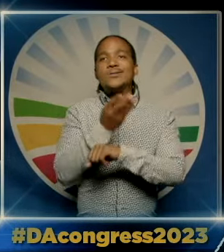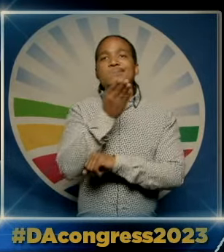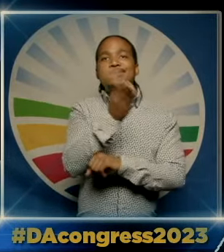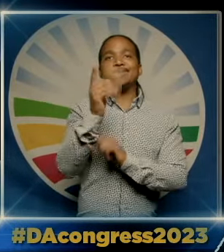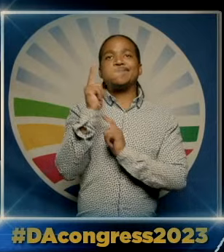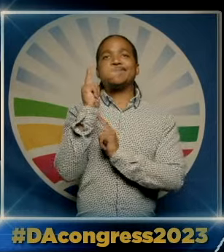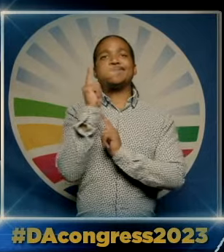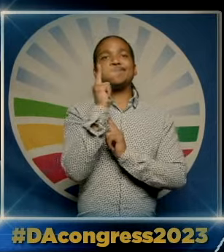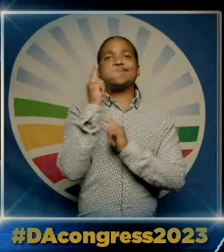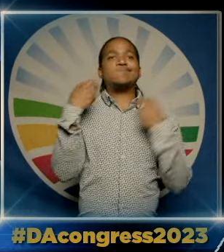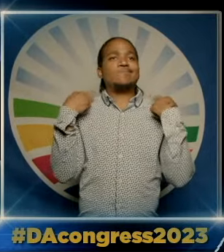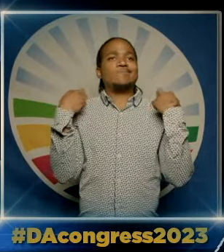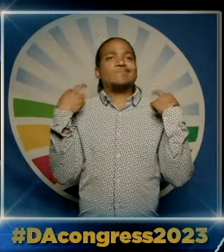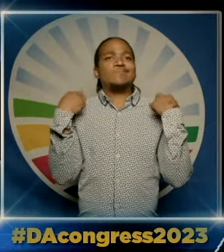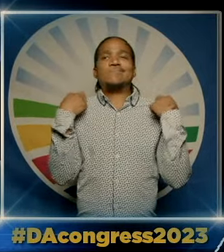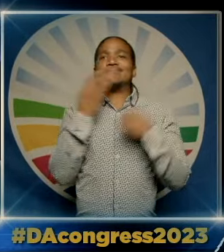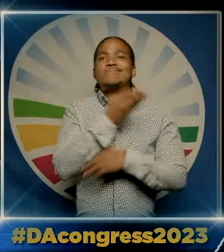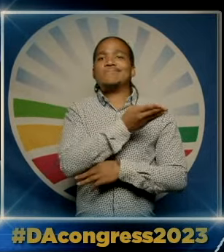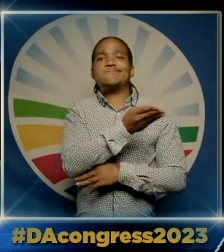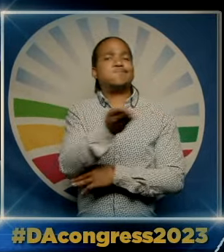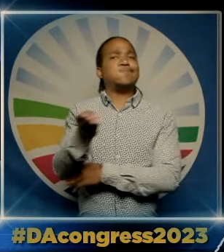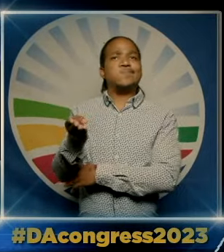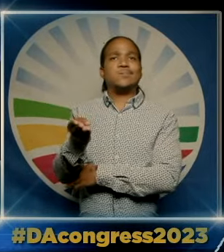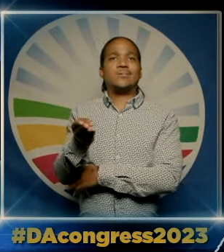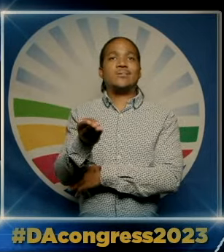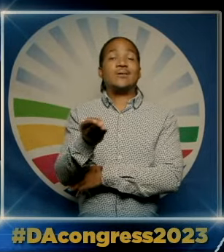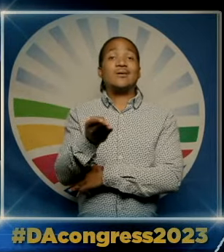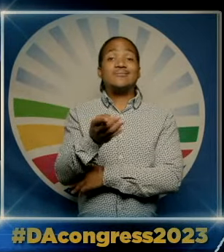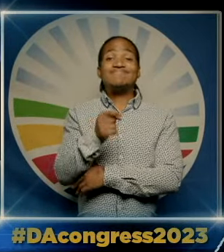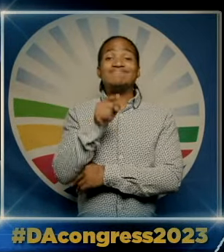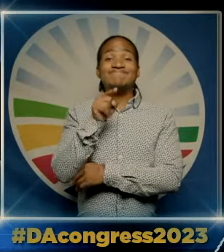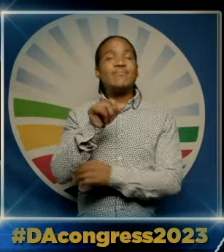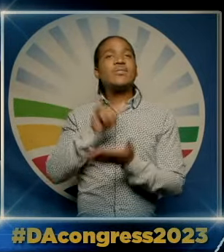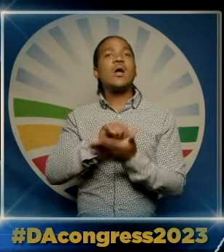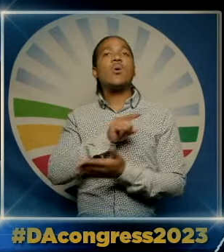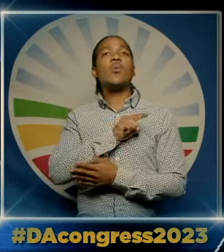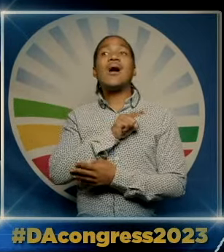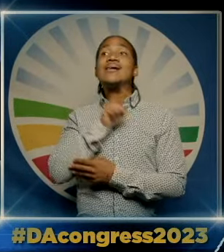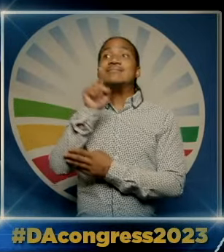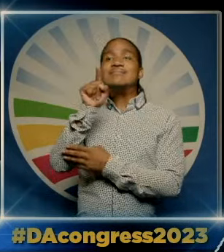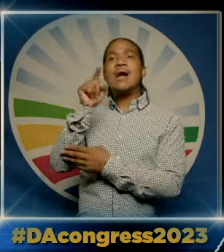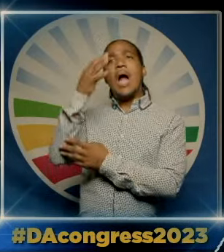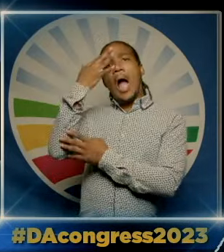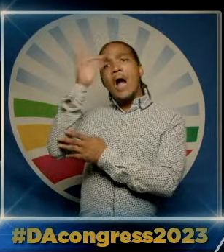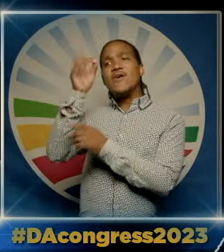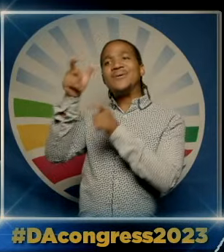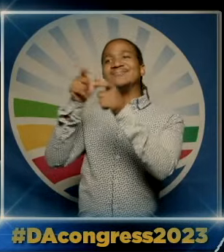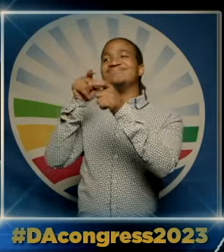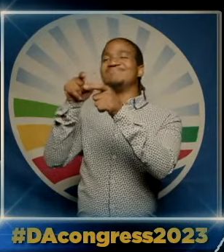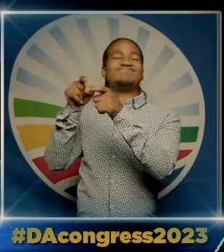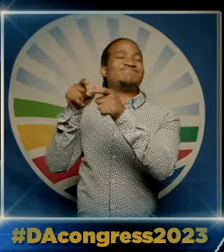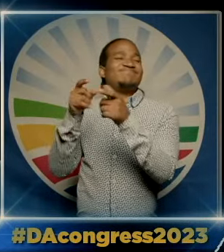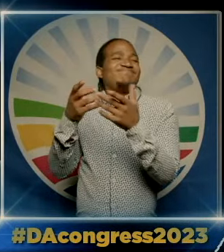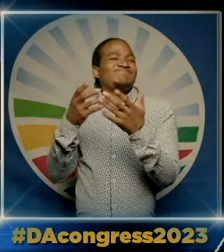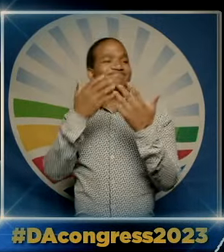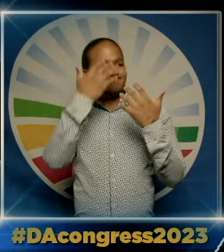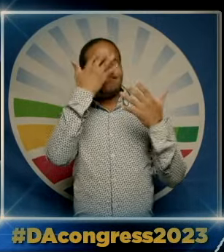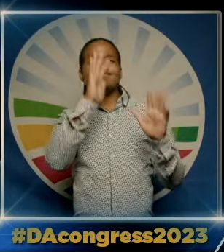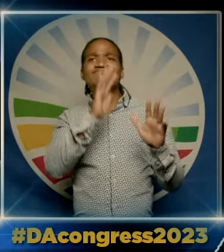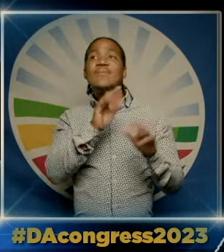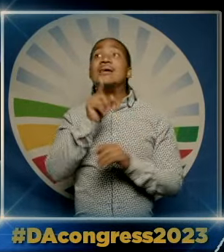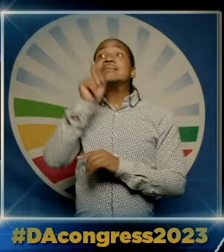by security everywhere they go. This is why this government is out of touch. Abaphathiswa bethu